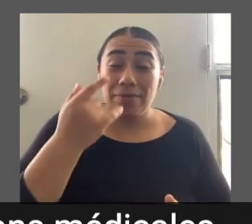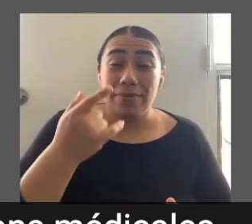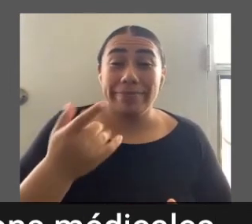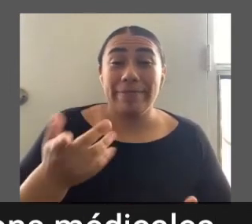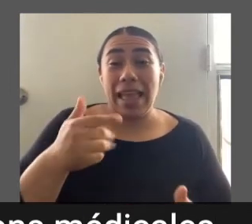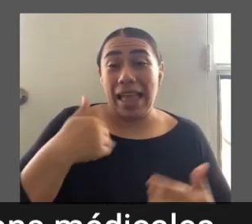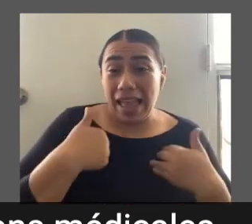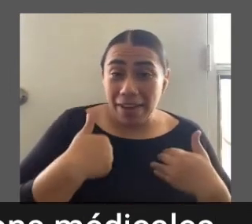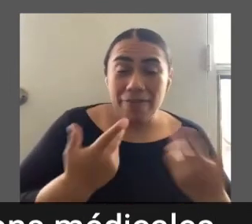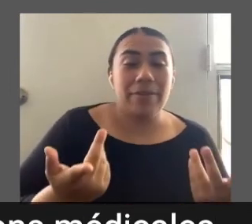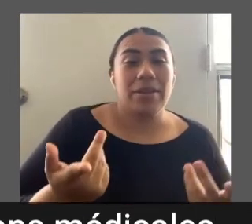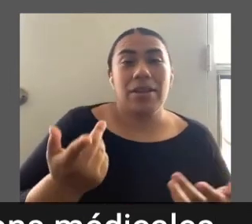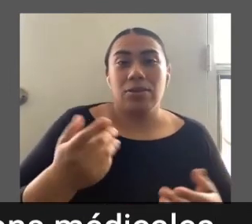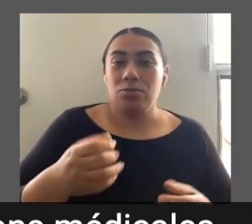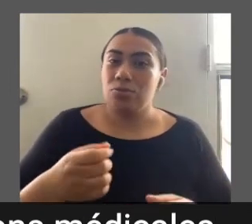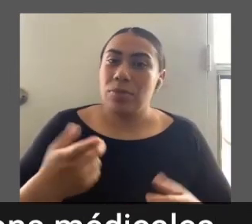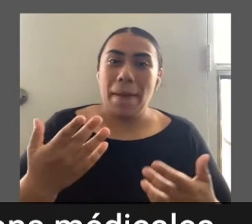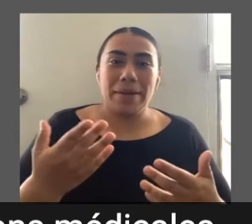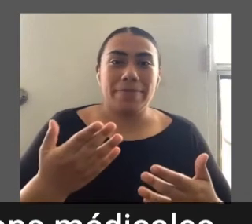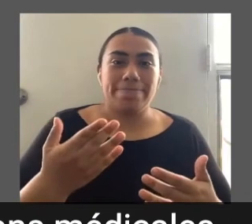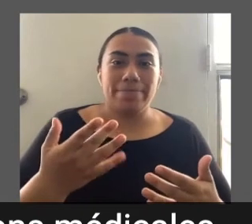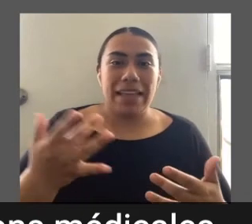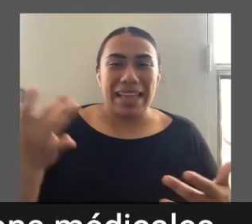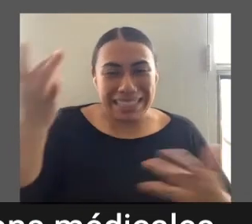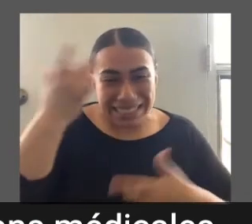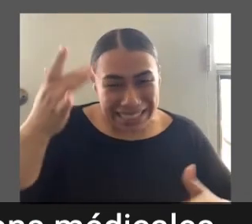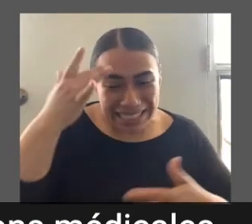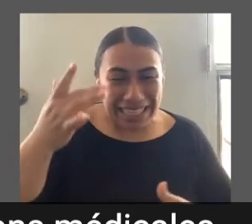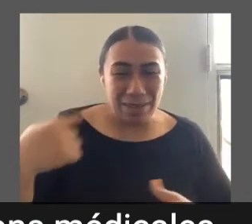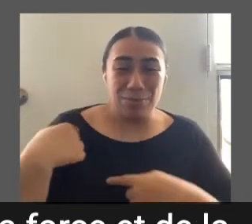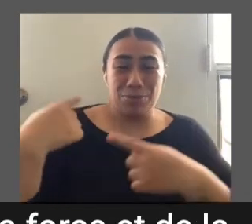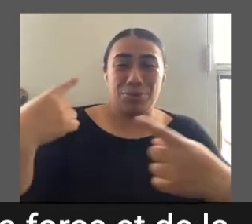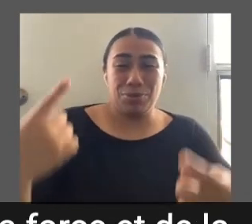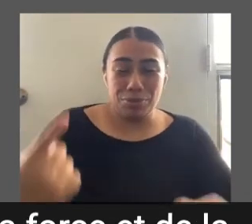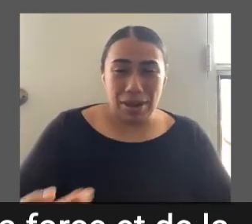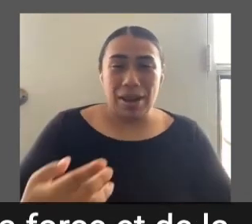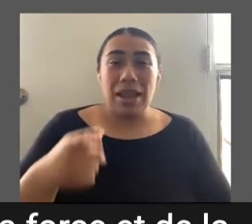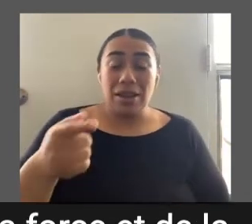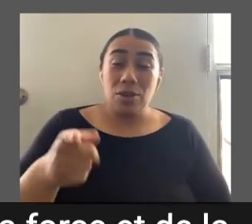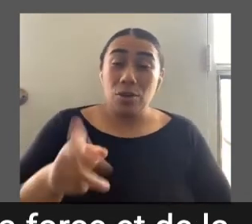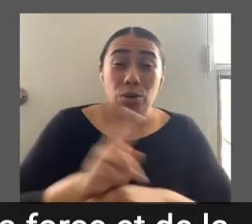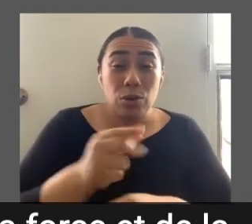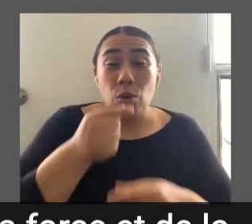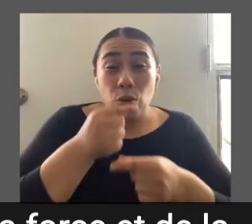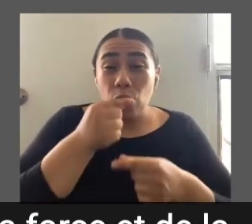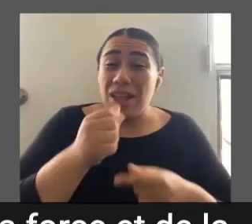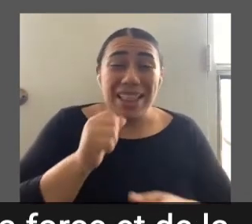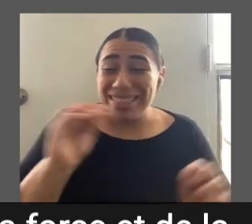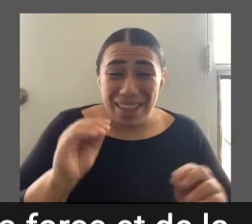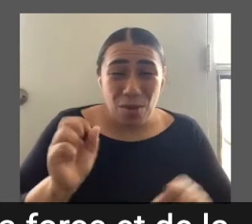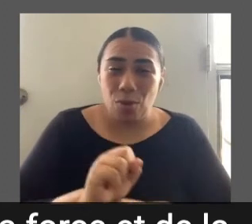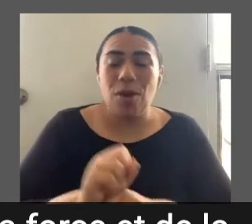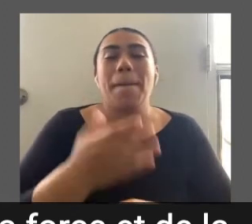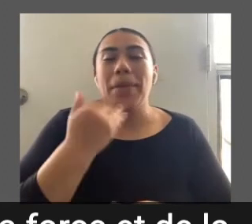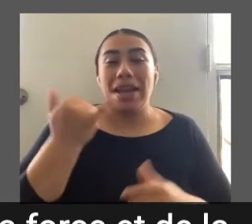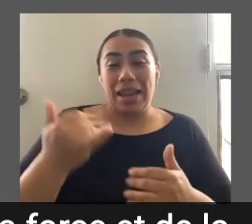certain medical conditions may benefit from the immediate onset time with inhalation of concentrates, as well as